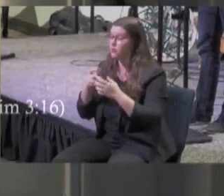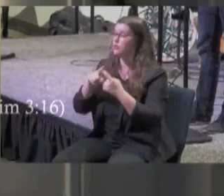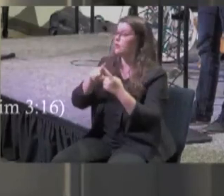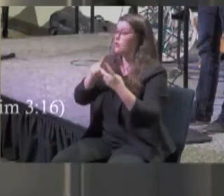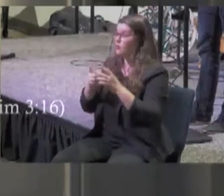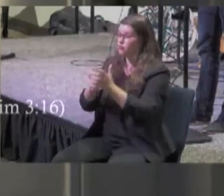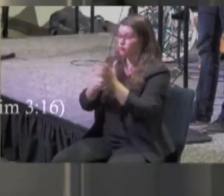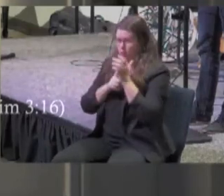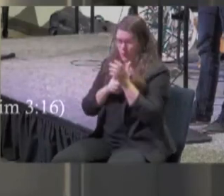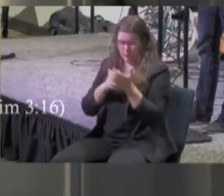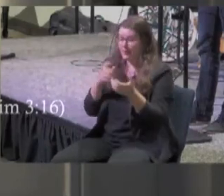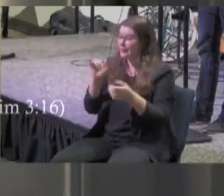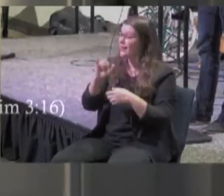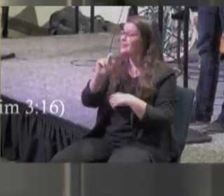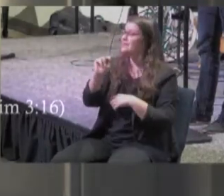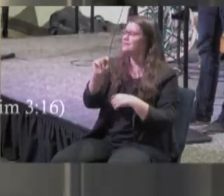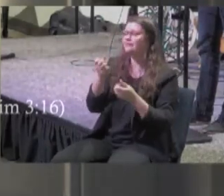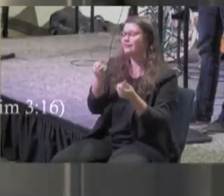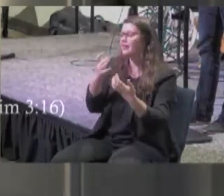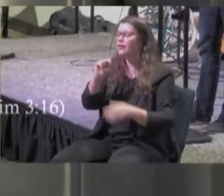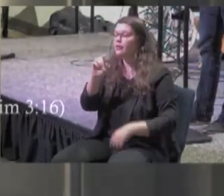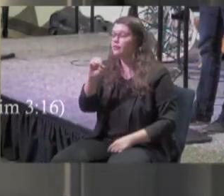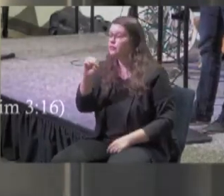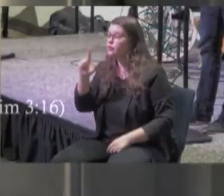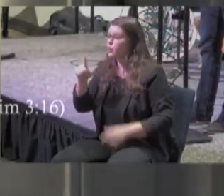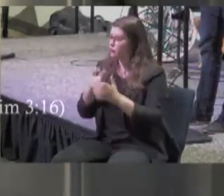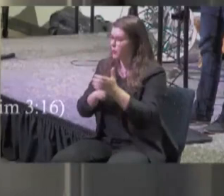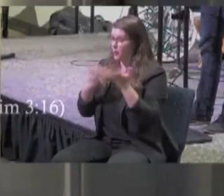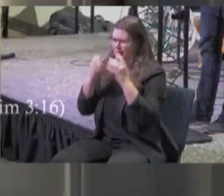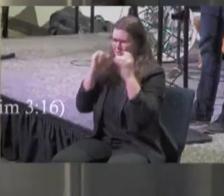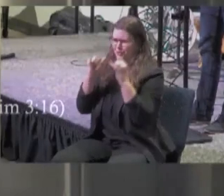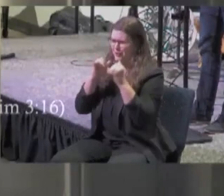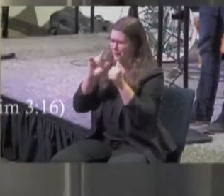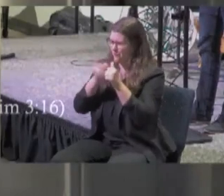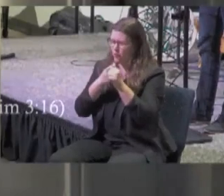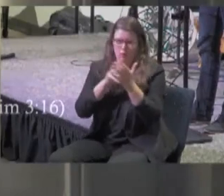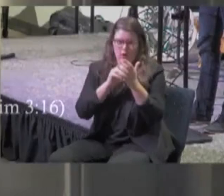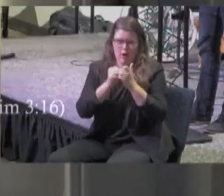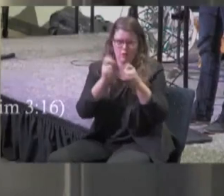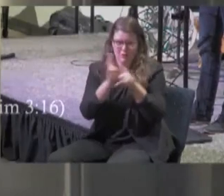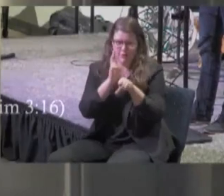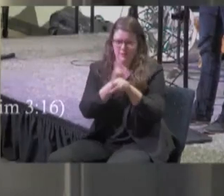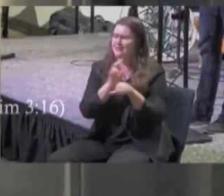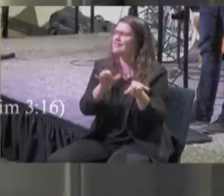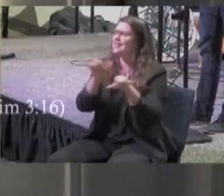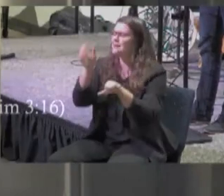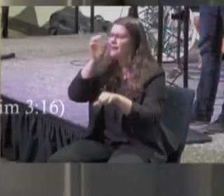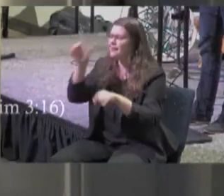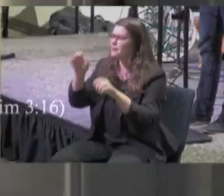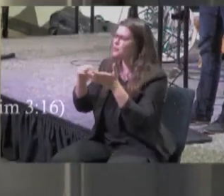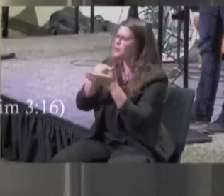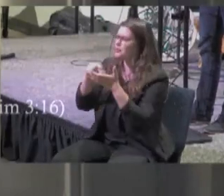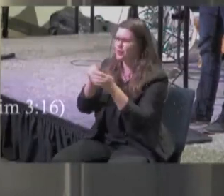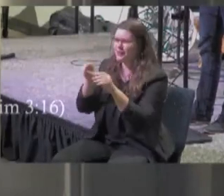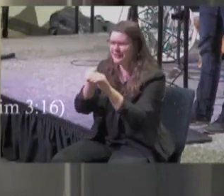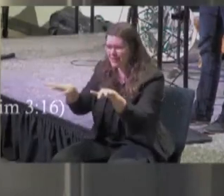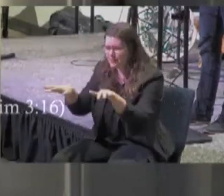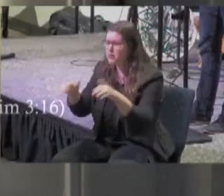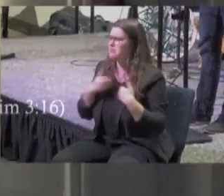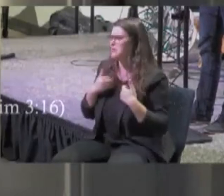maybe. And of course, they need to be in suitable forms, the media of print or digital, audio and video, and so on.